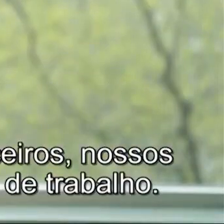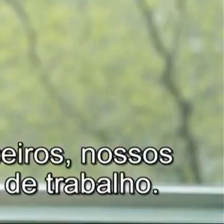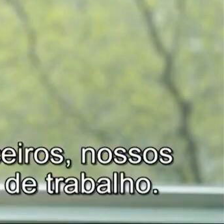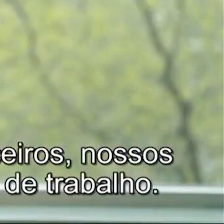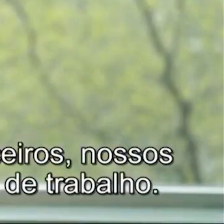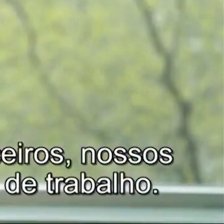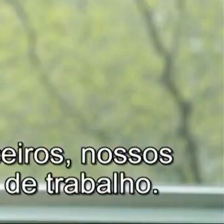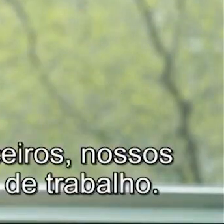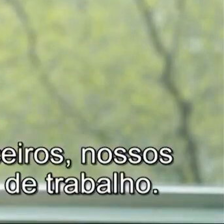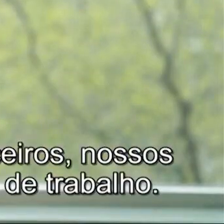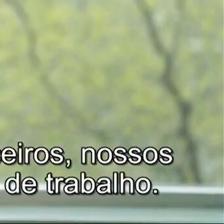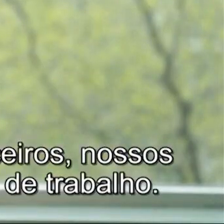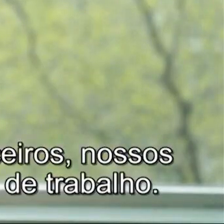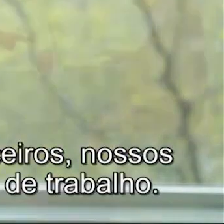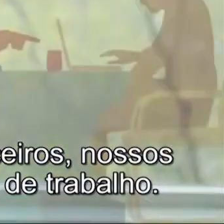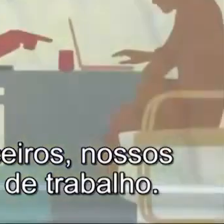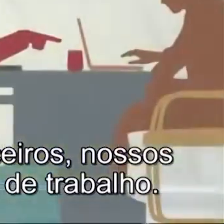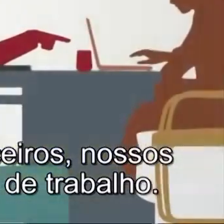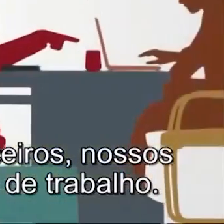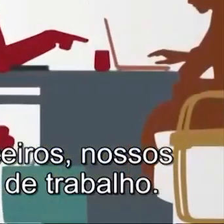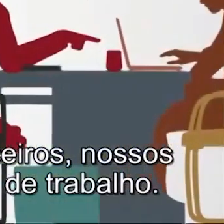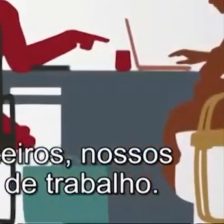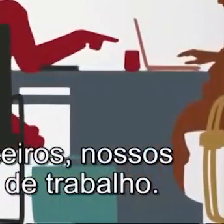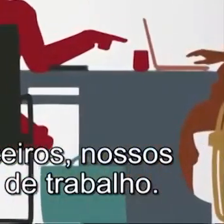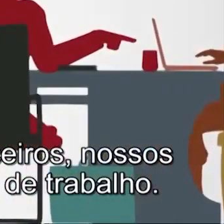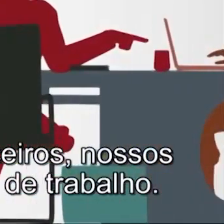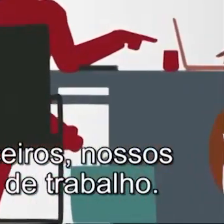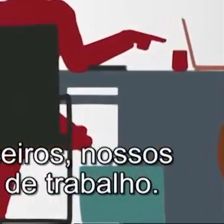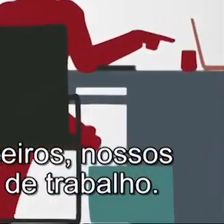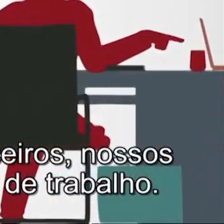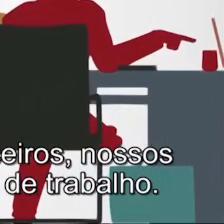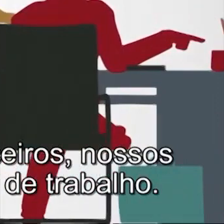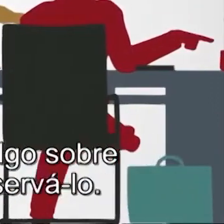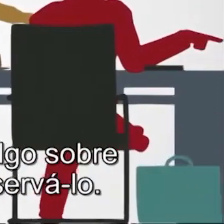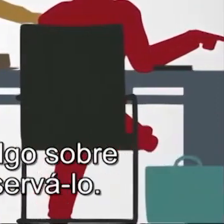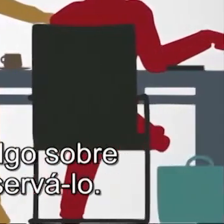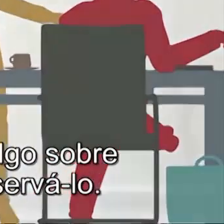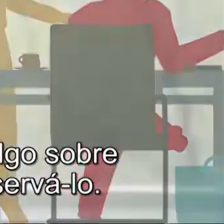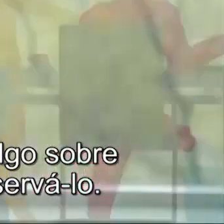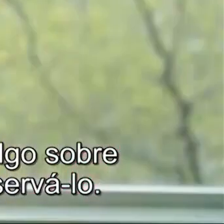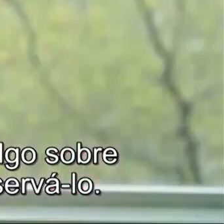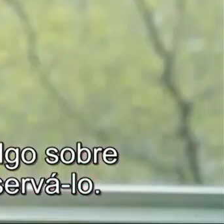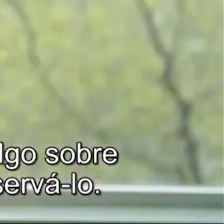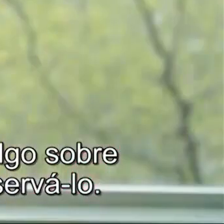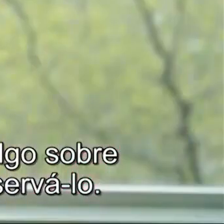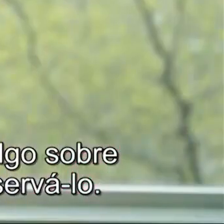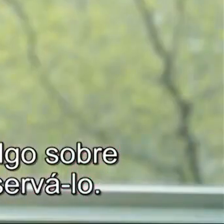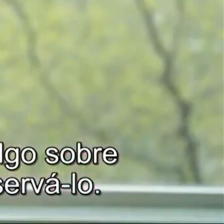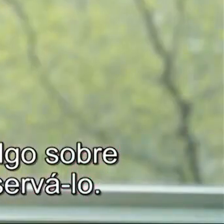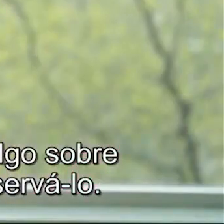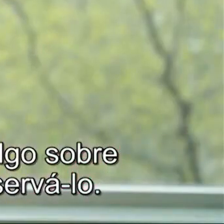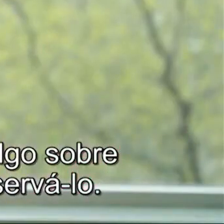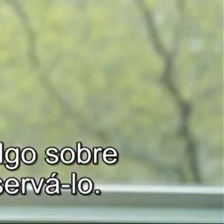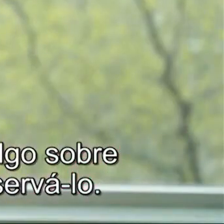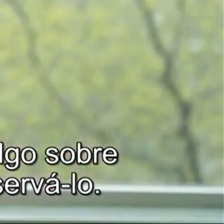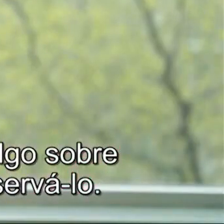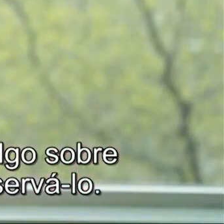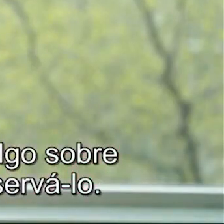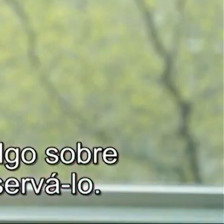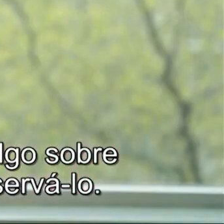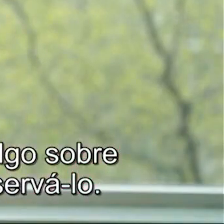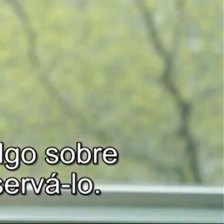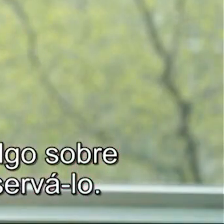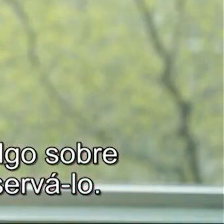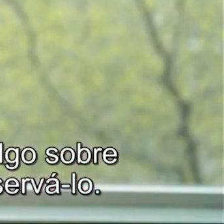on our partners, our spouses, and maybe even our colleagues at work. In fact, the only way to learn anything about a